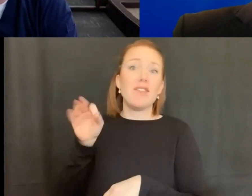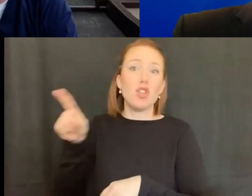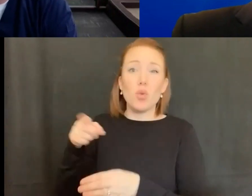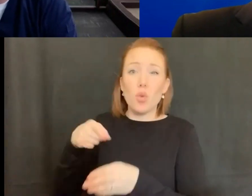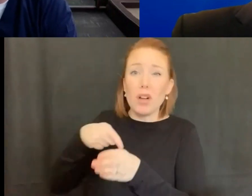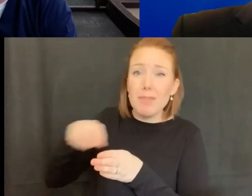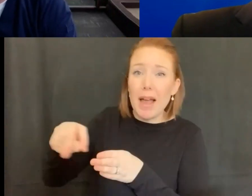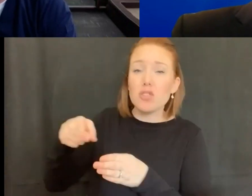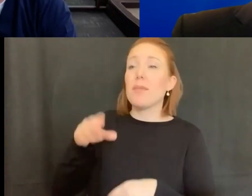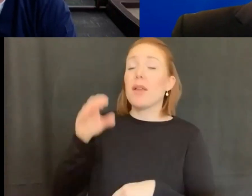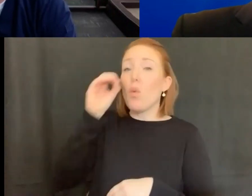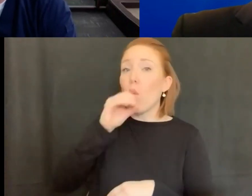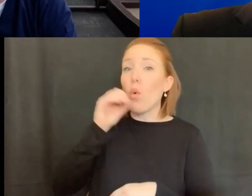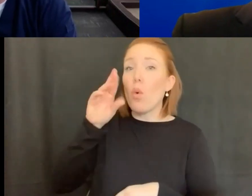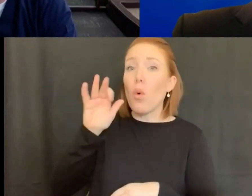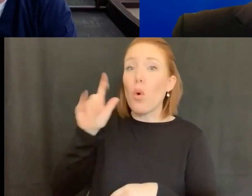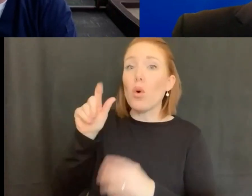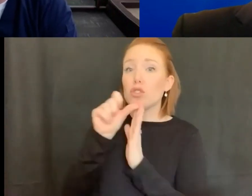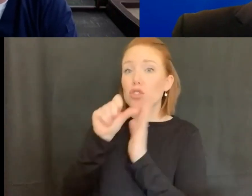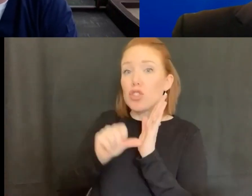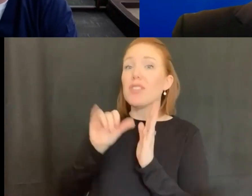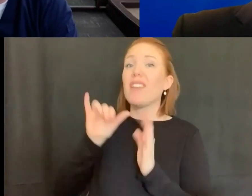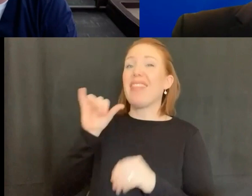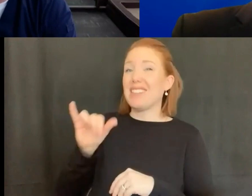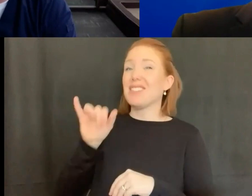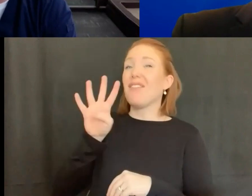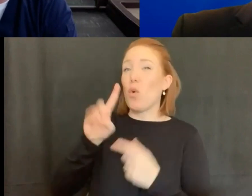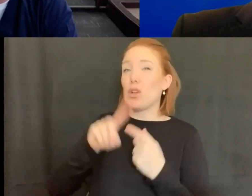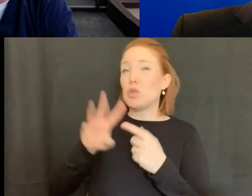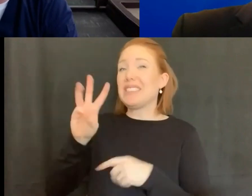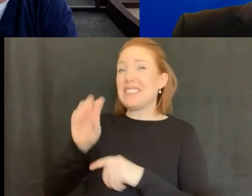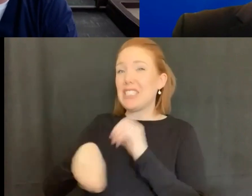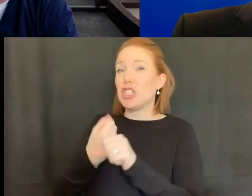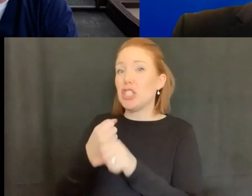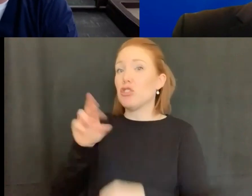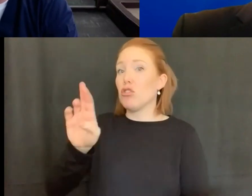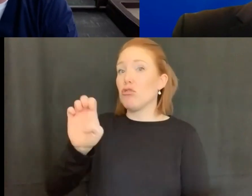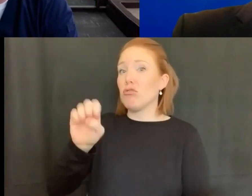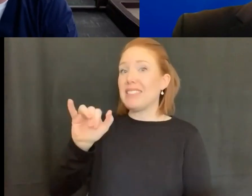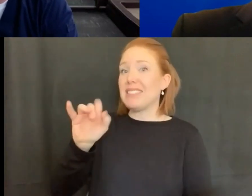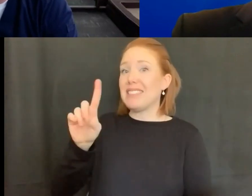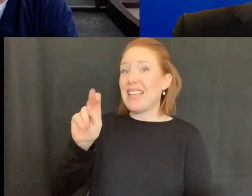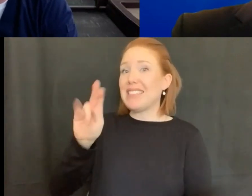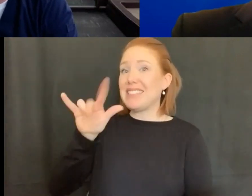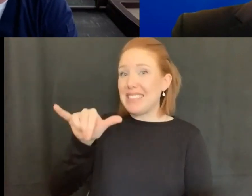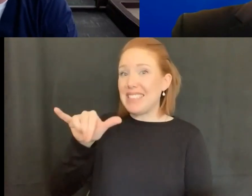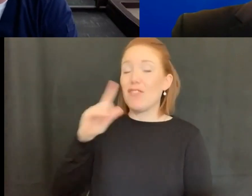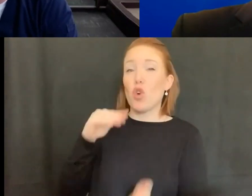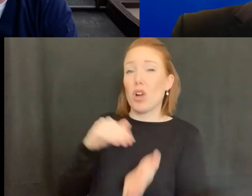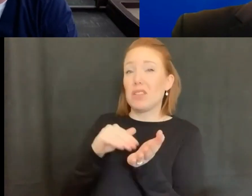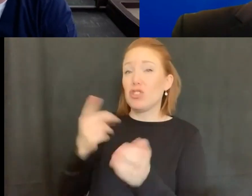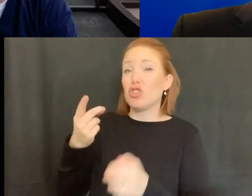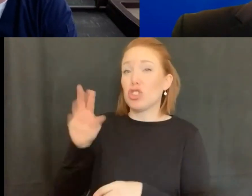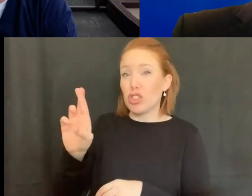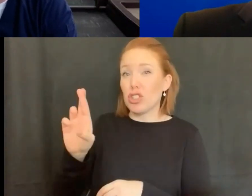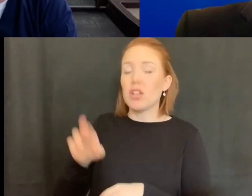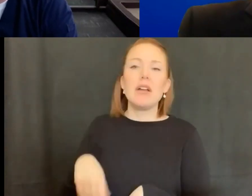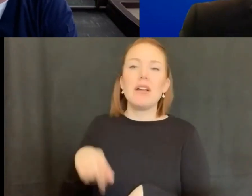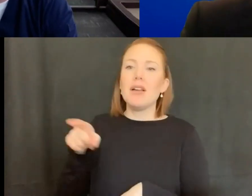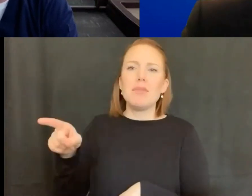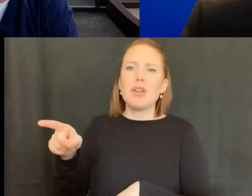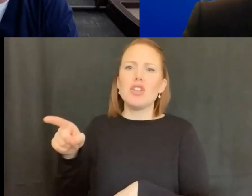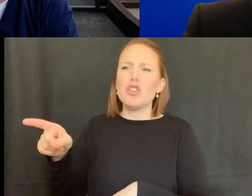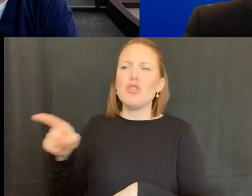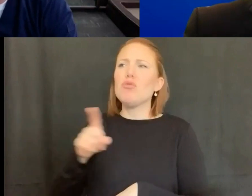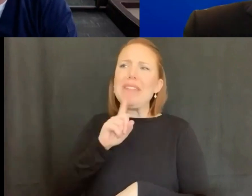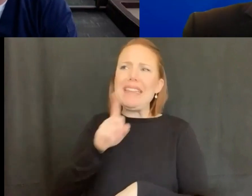surgeons, that's another 4 or 6 year residency tagged on after dental school is over. So, but you really never